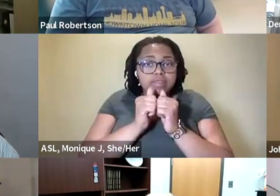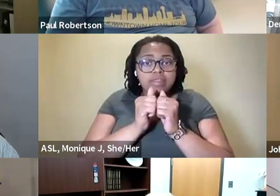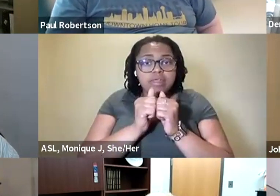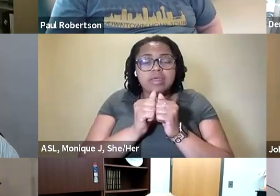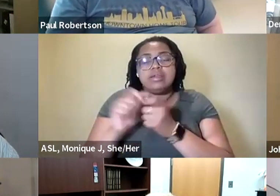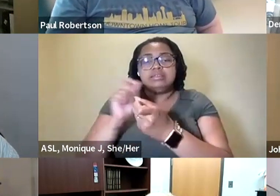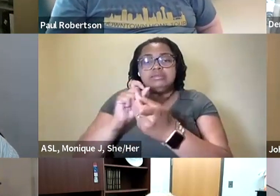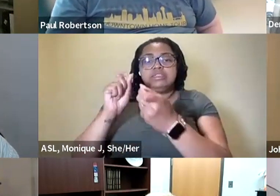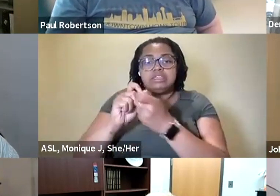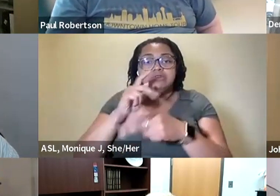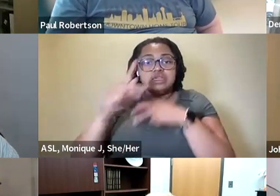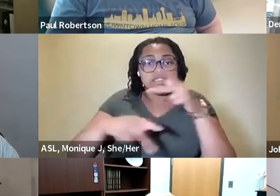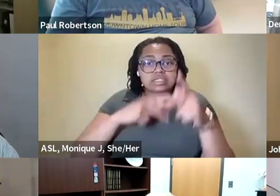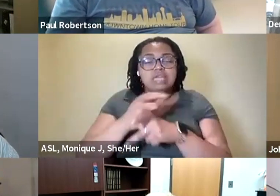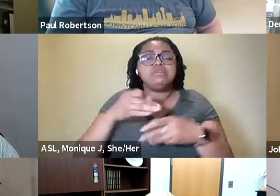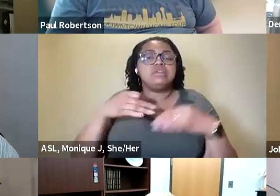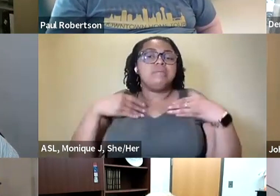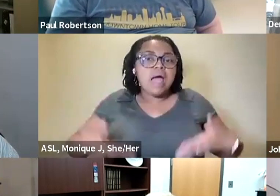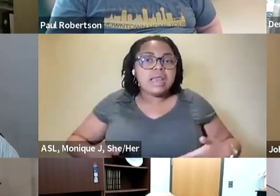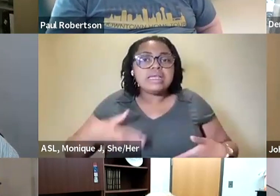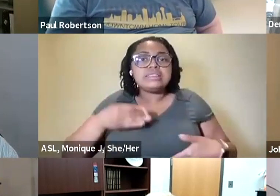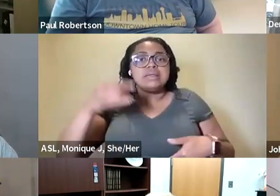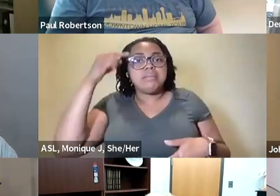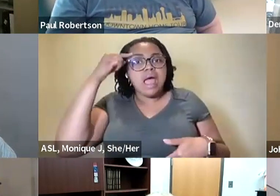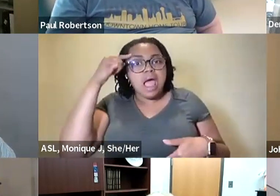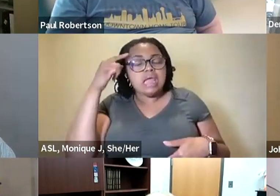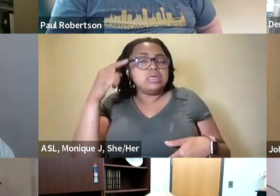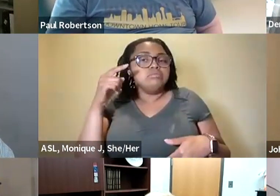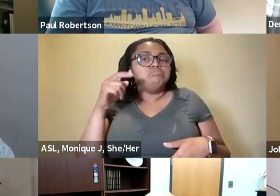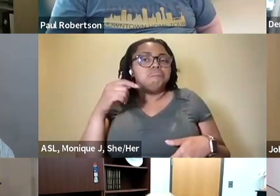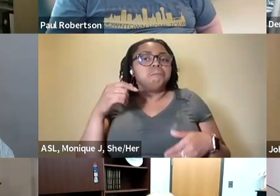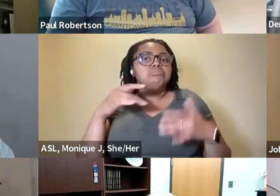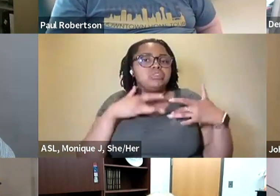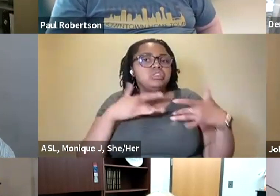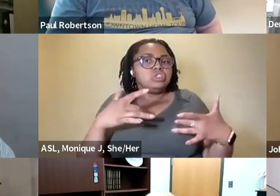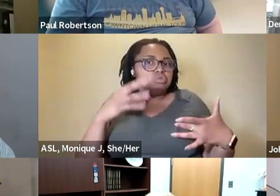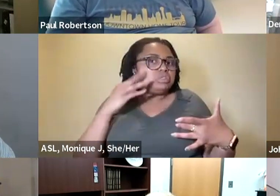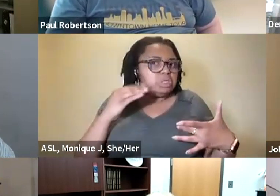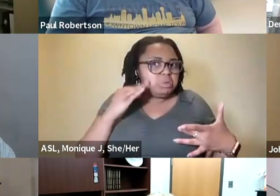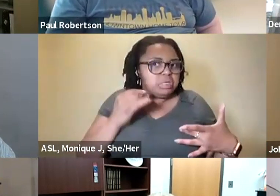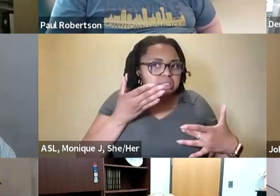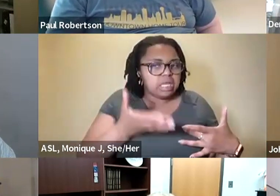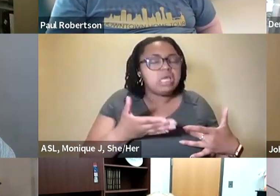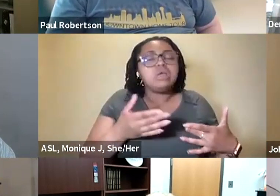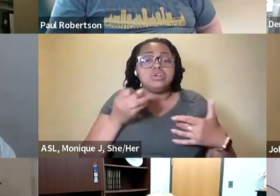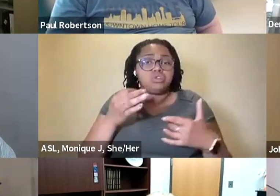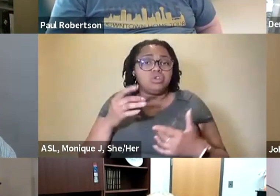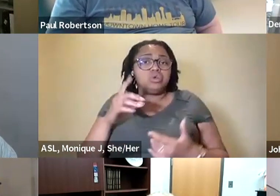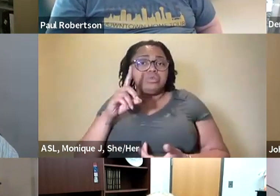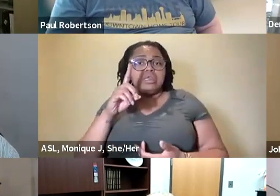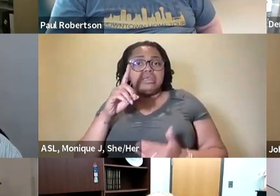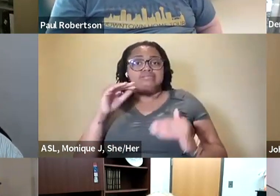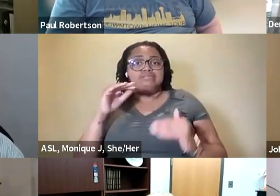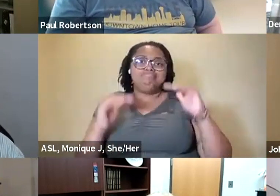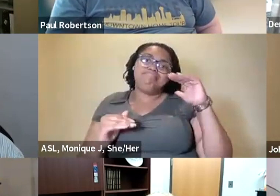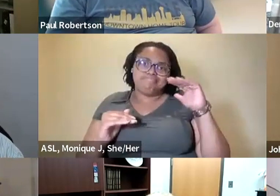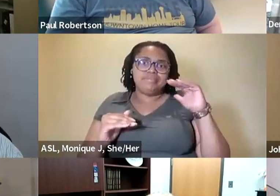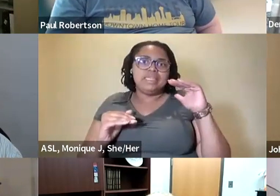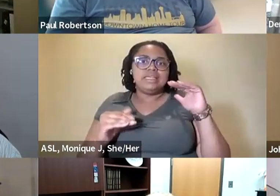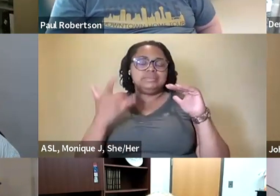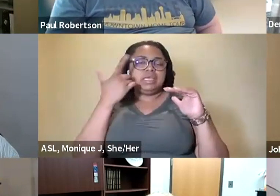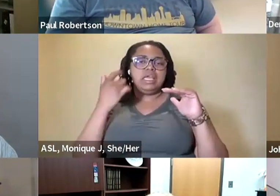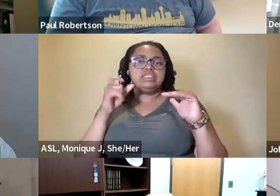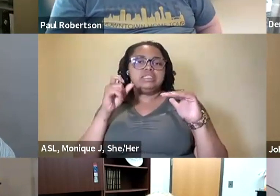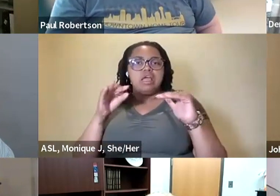of bodies and minds tend to be subjected to. So the disadvantage is mainly the result of society rather